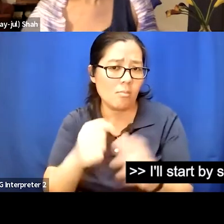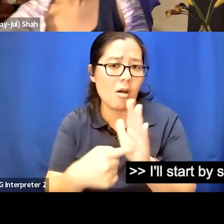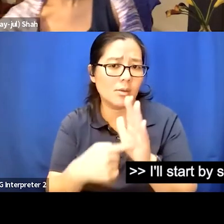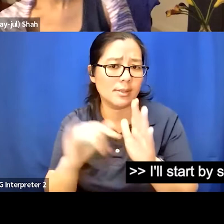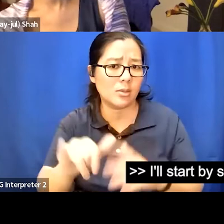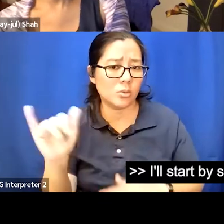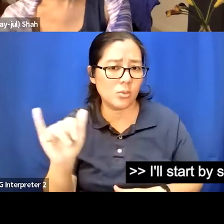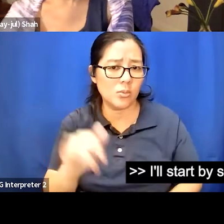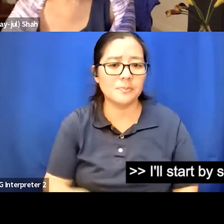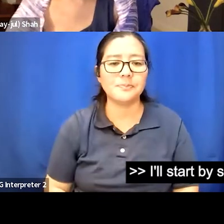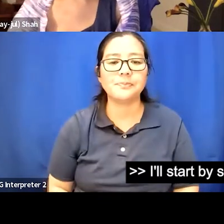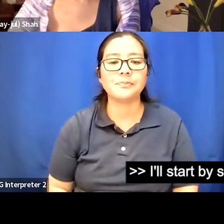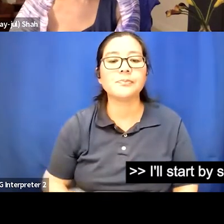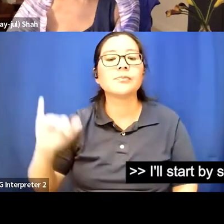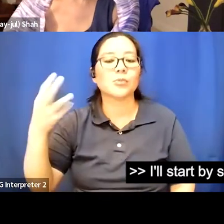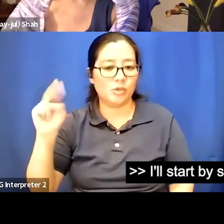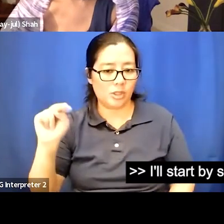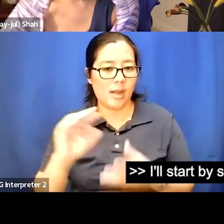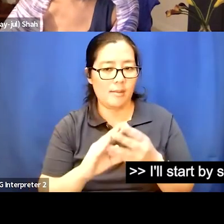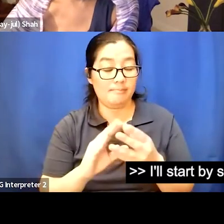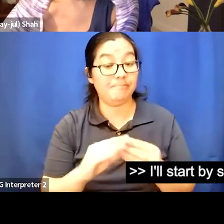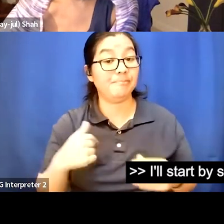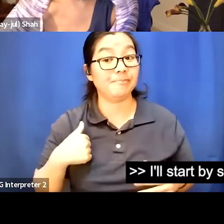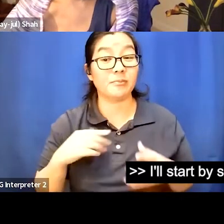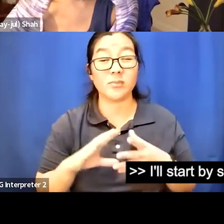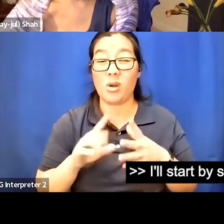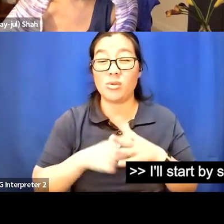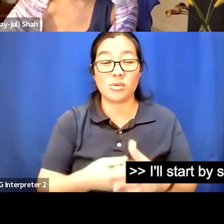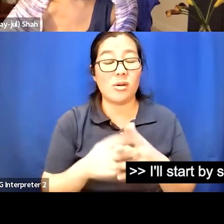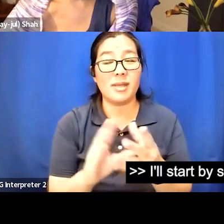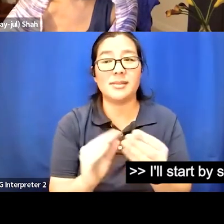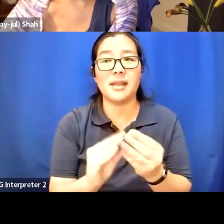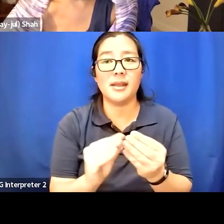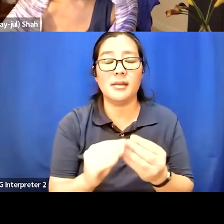I'll start by saying that for me,